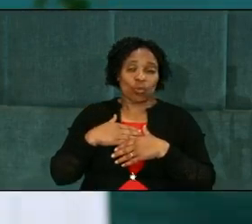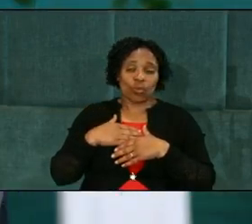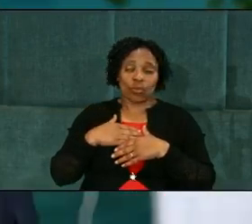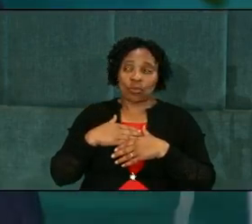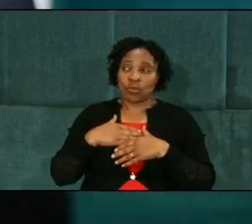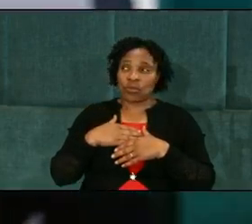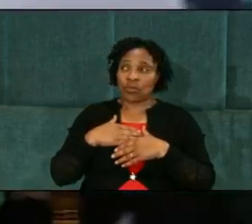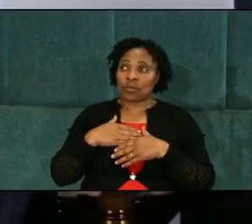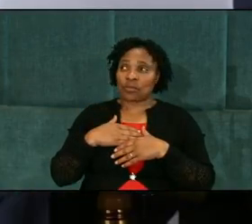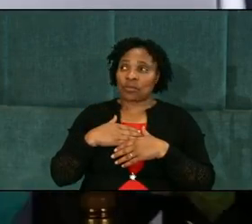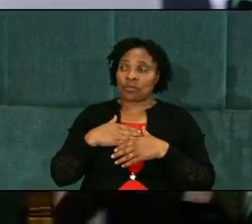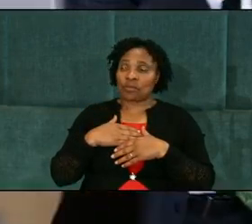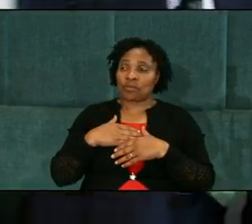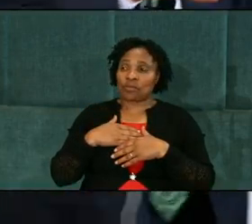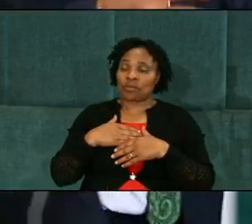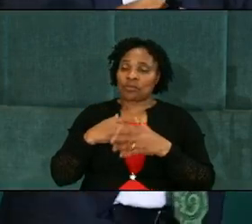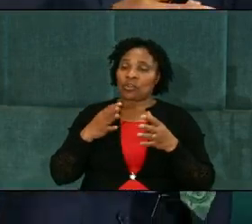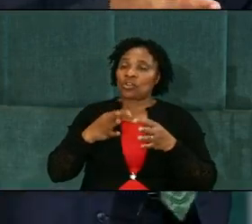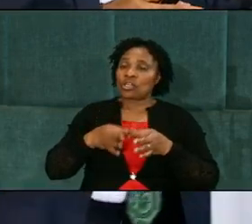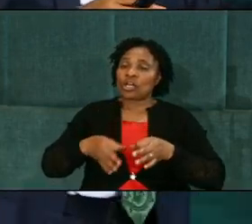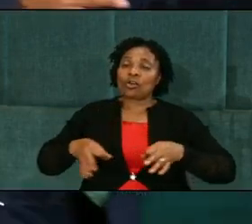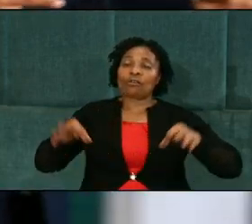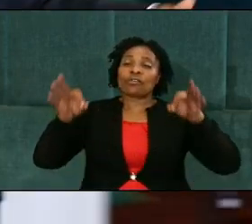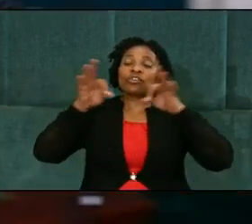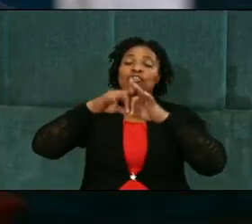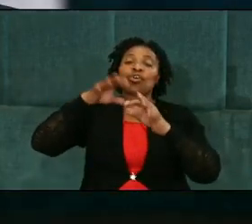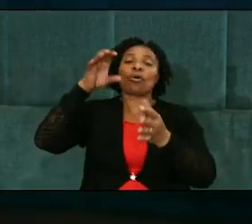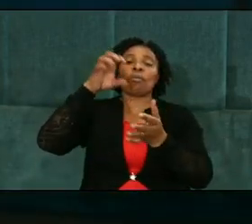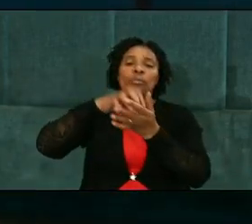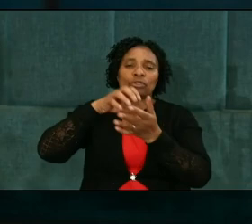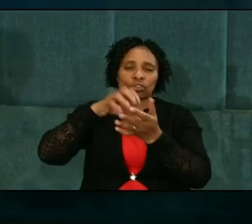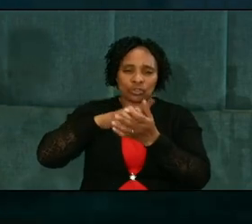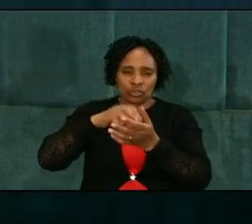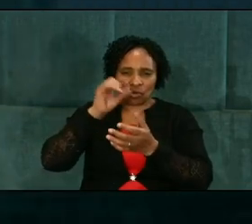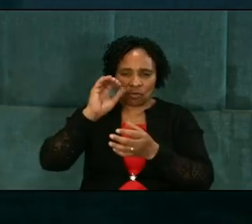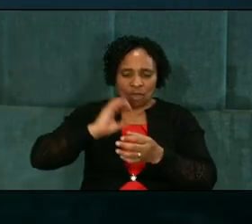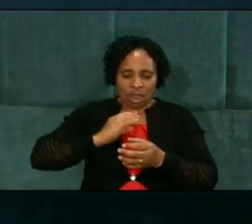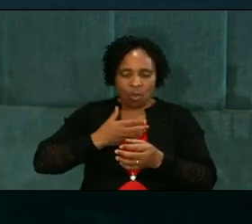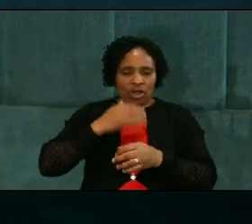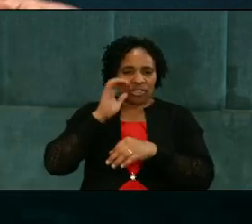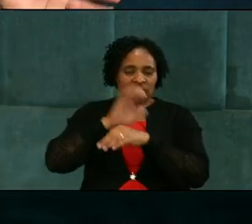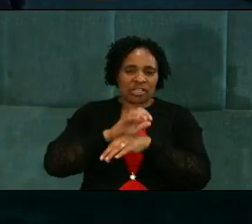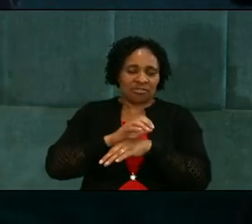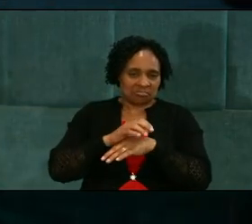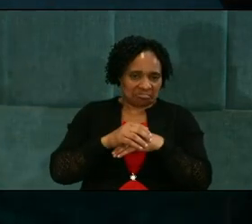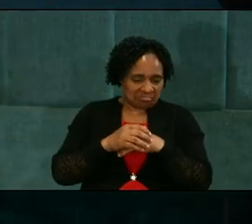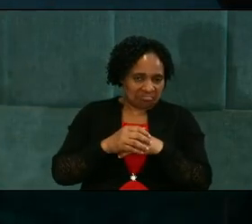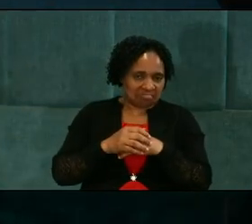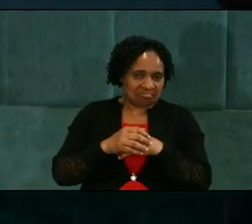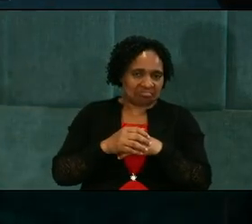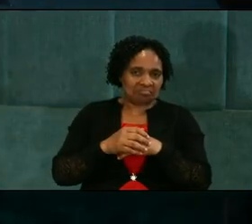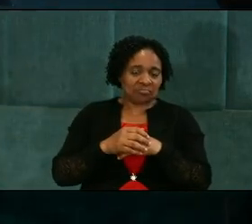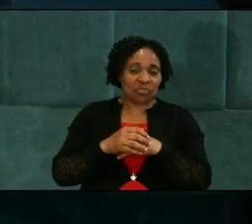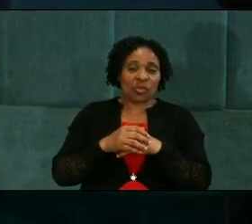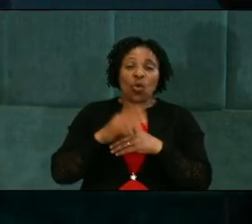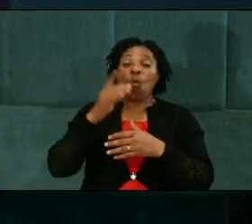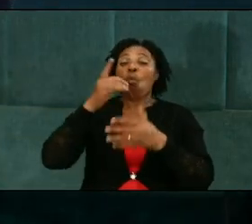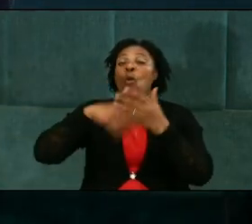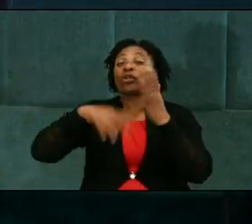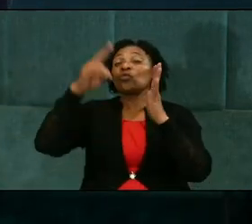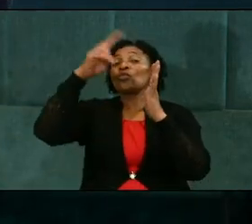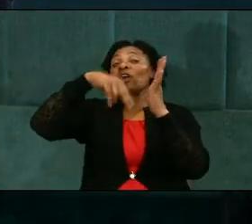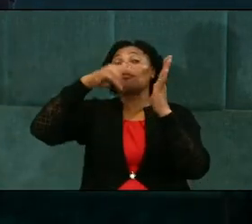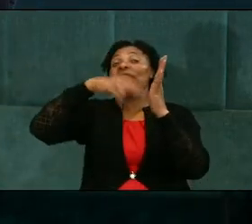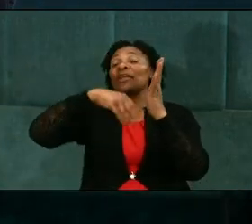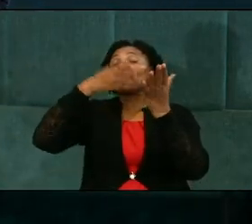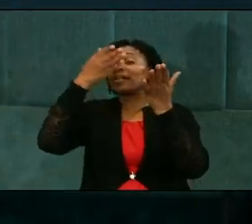Ooh. Ooh. That's the official position of our church. That what we have just read